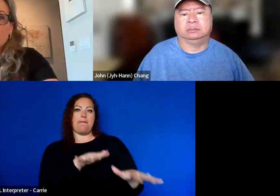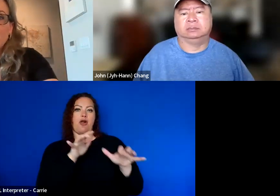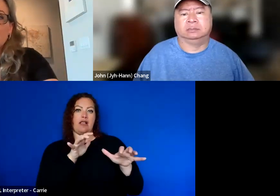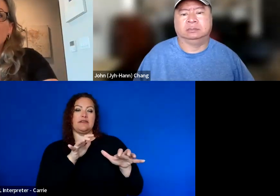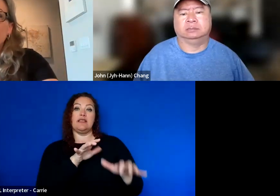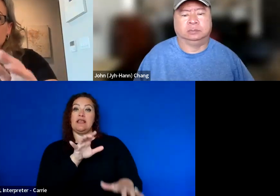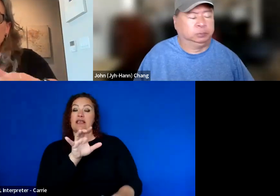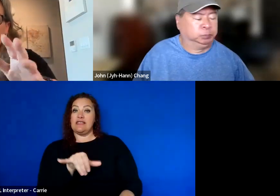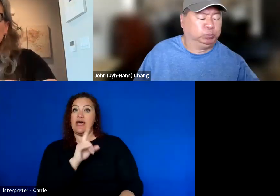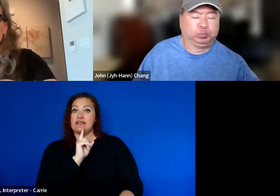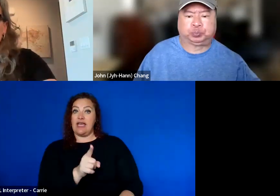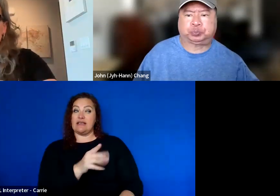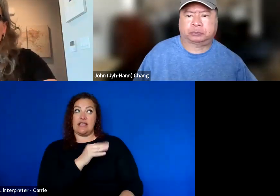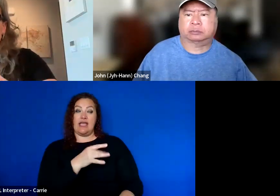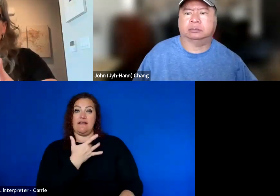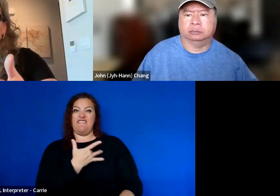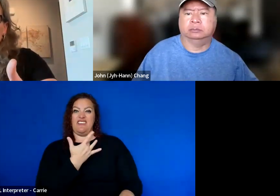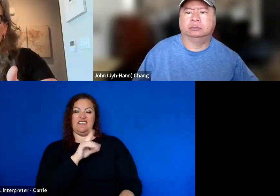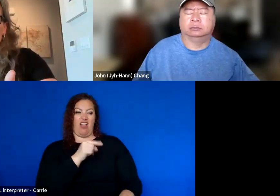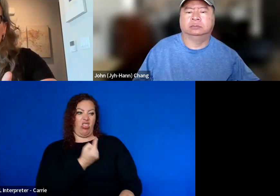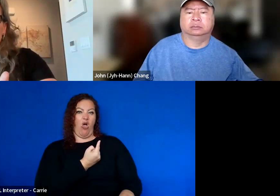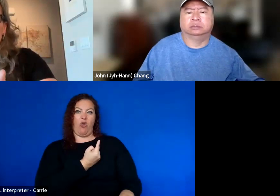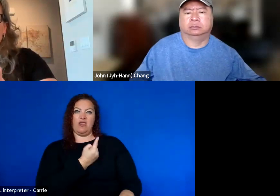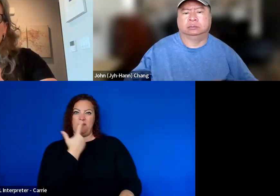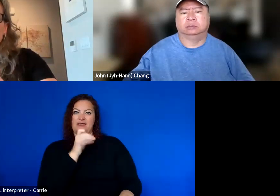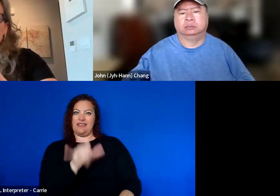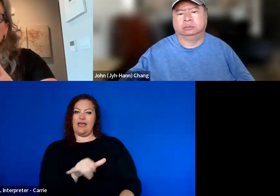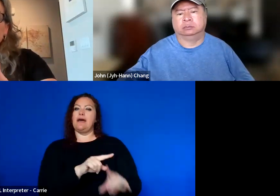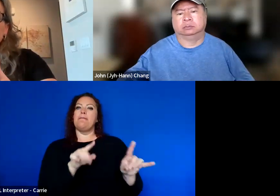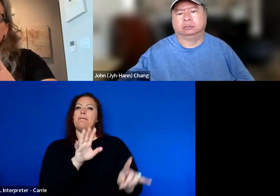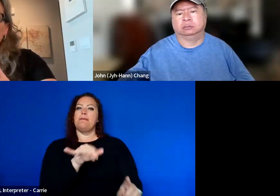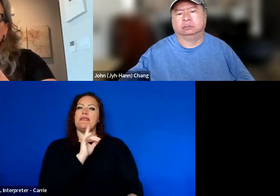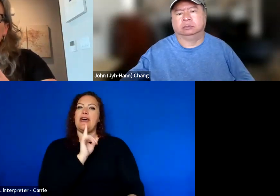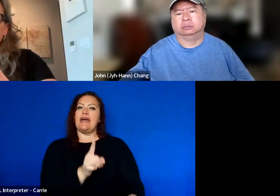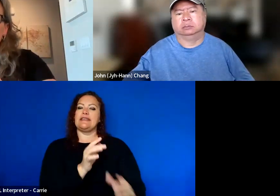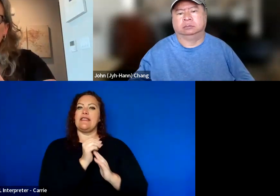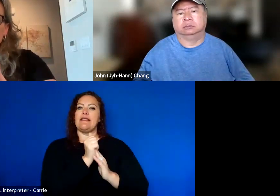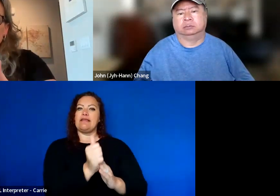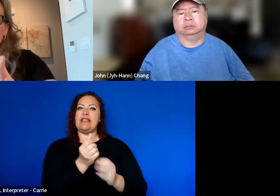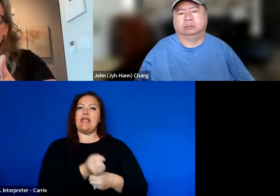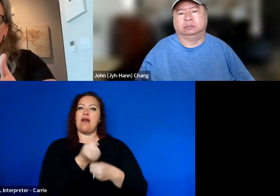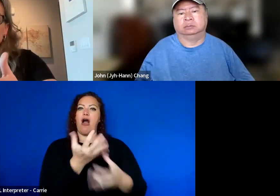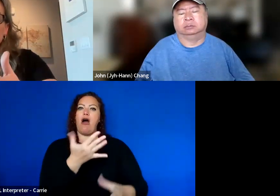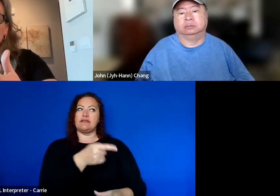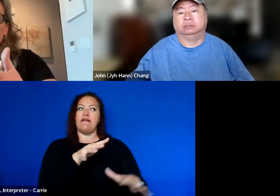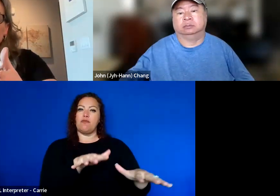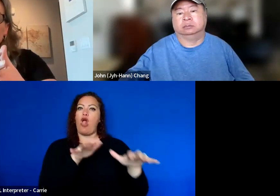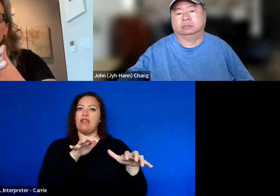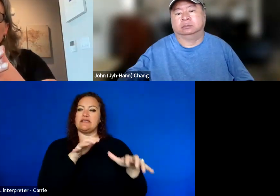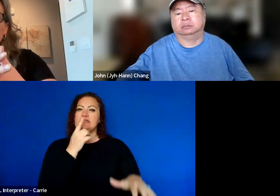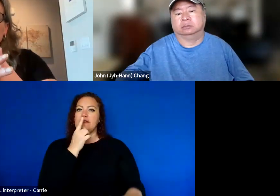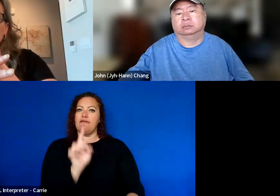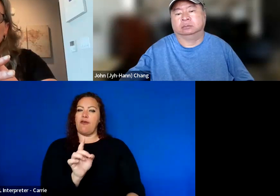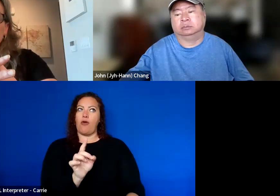actually and feels quite alone because of it. However, that is actually the leading cause of paralysis